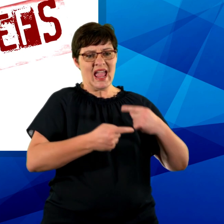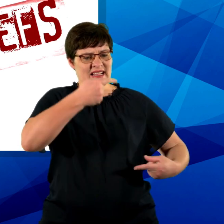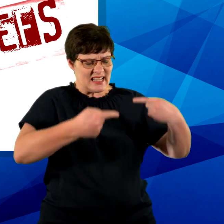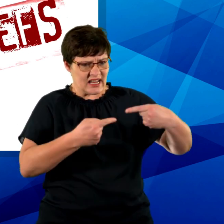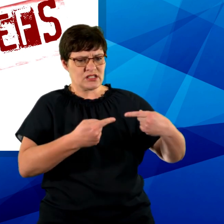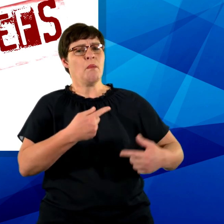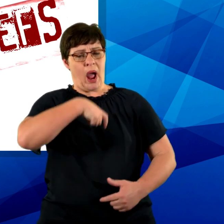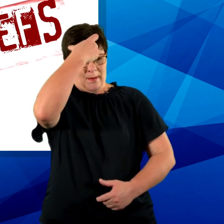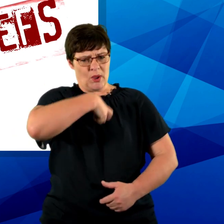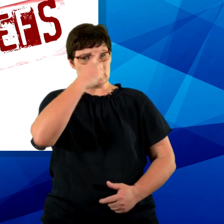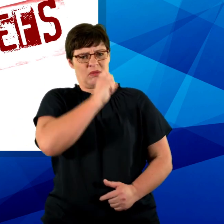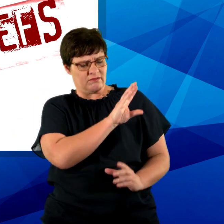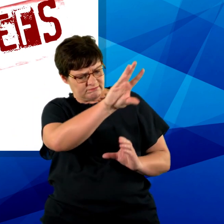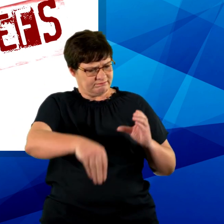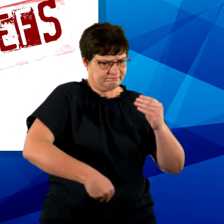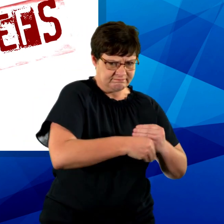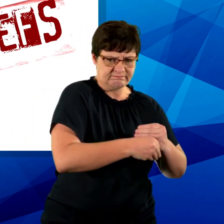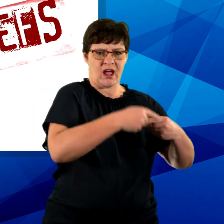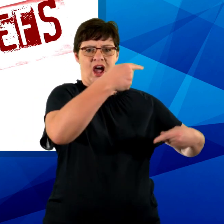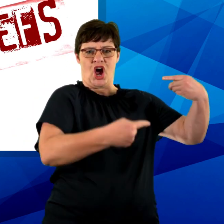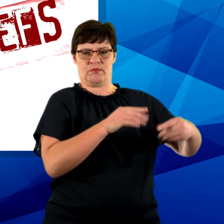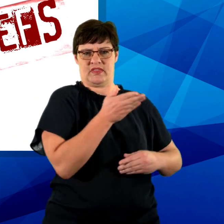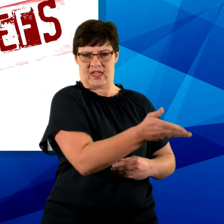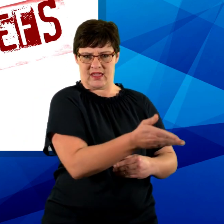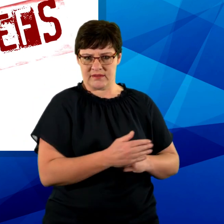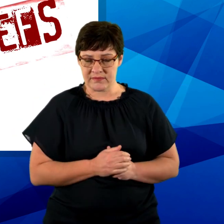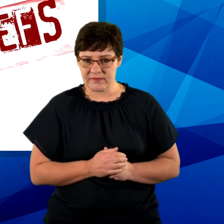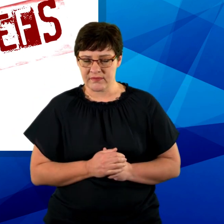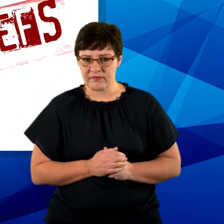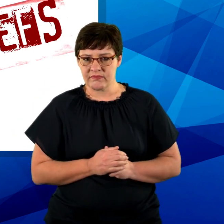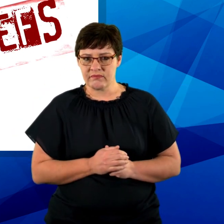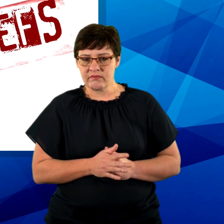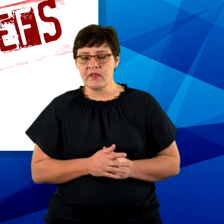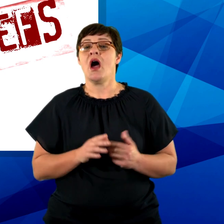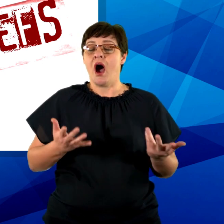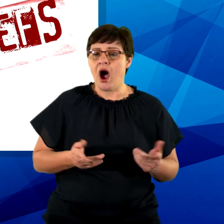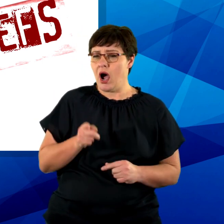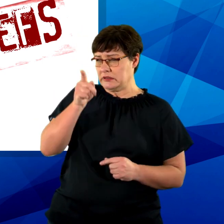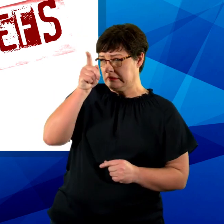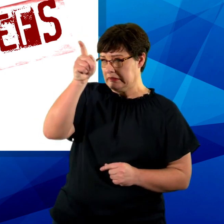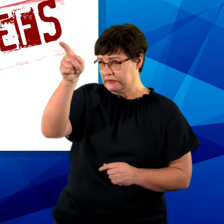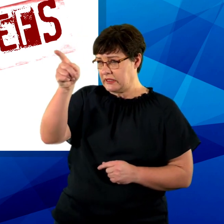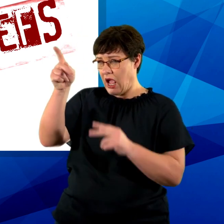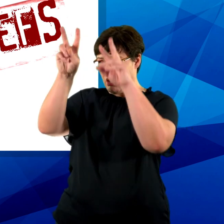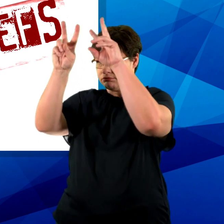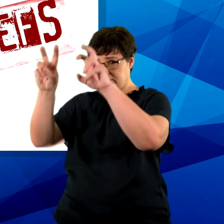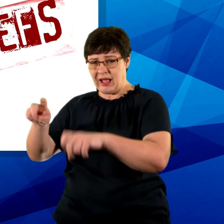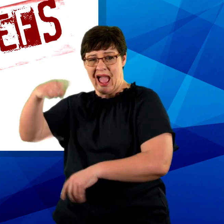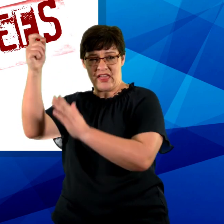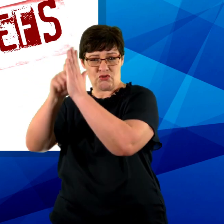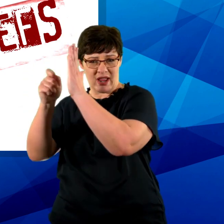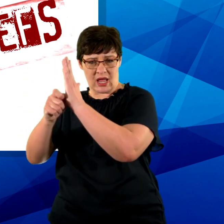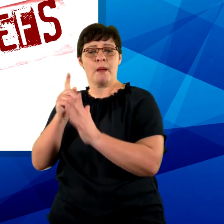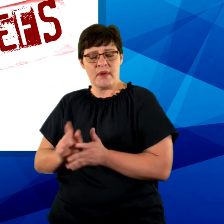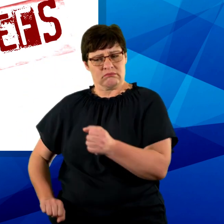to stamp your personal beliefs onto your arguments. You need to offer support or disagreement to statements of other